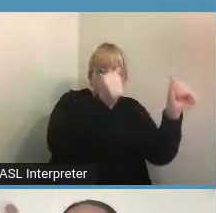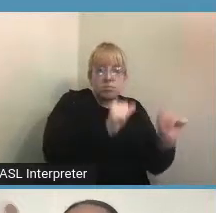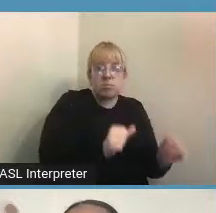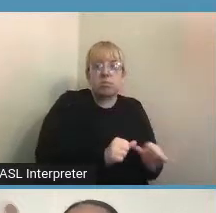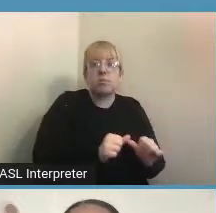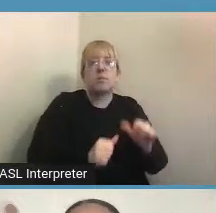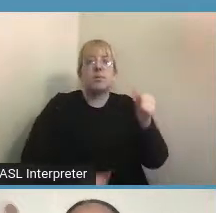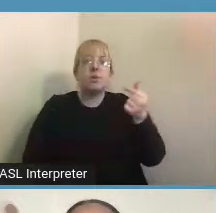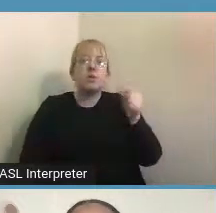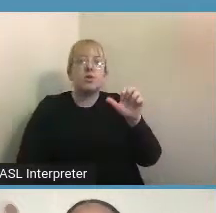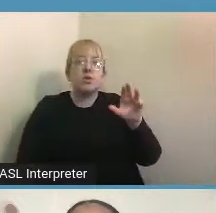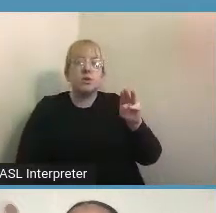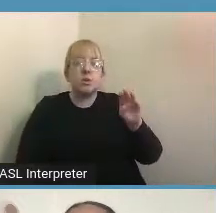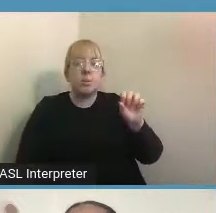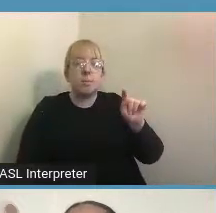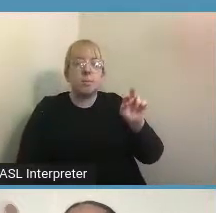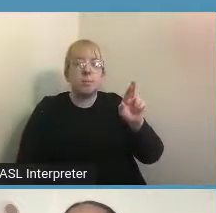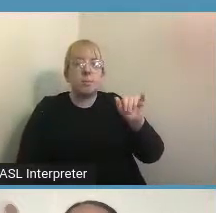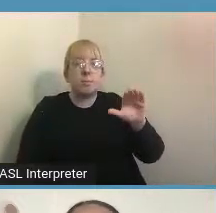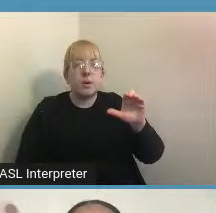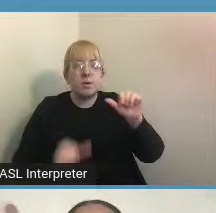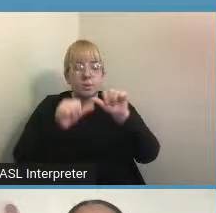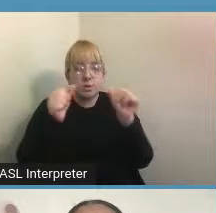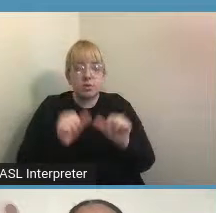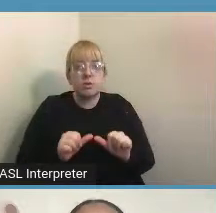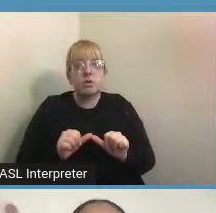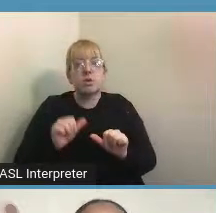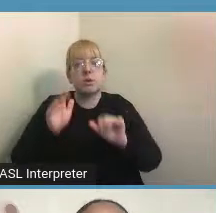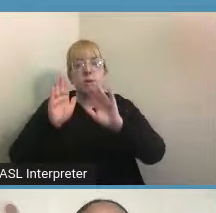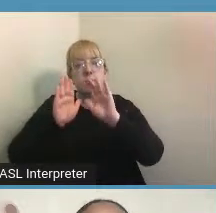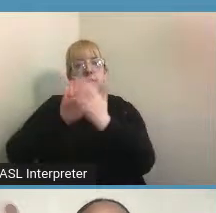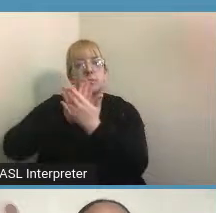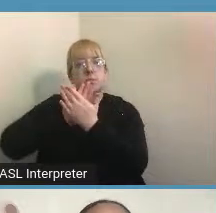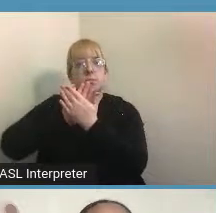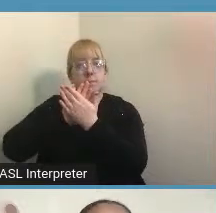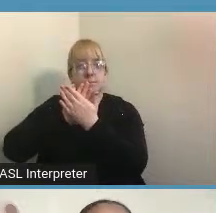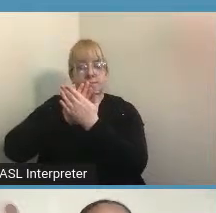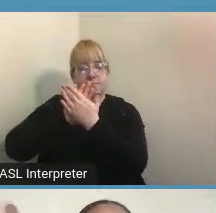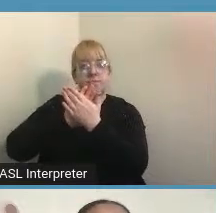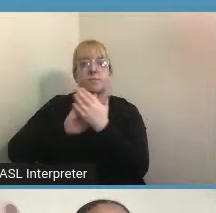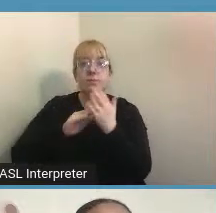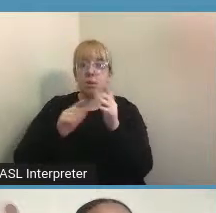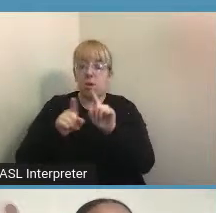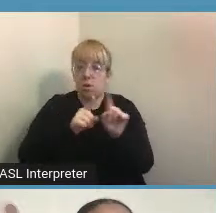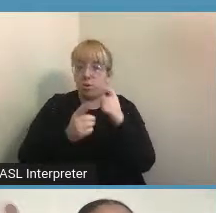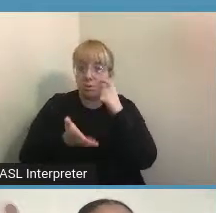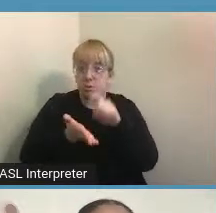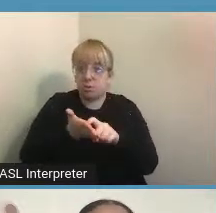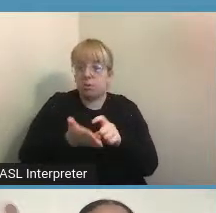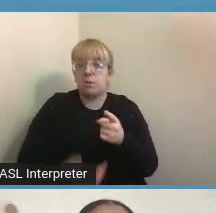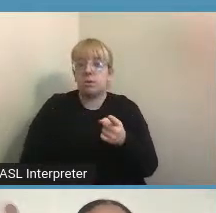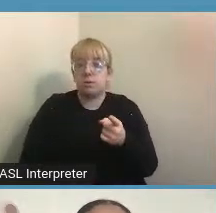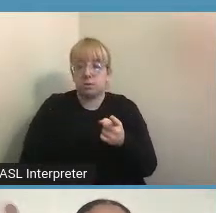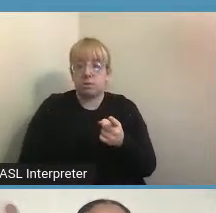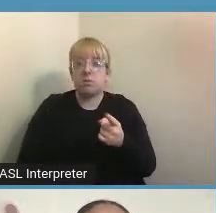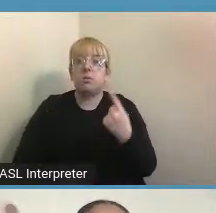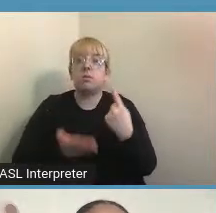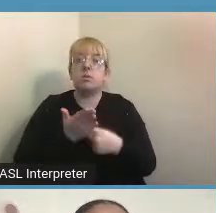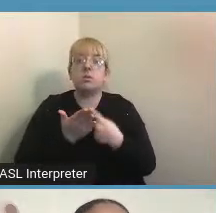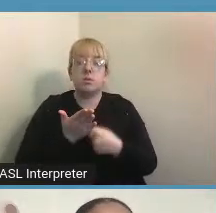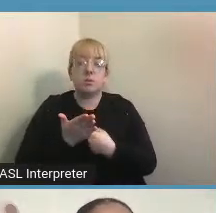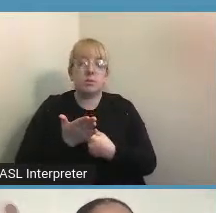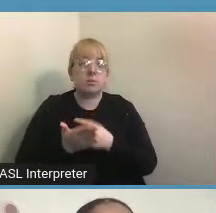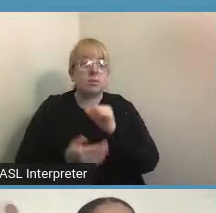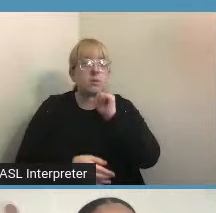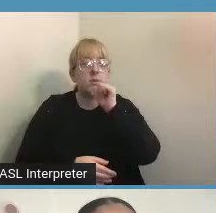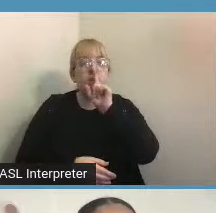geometric shapes, and stand out on top of the coral. But you'll also notice that sometimes there was not necessarily